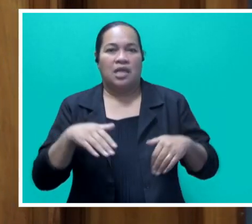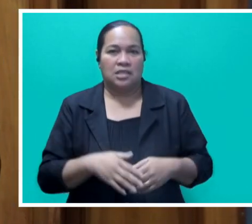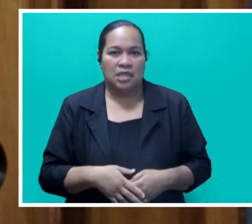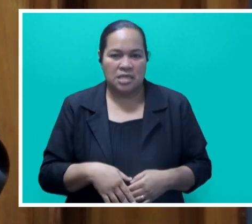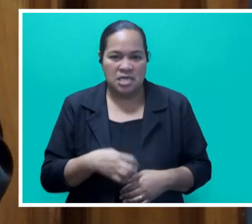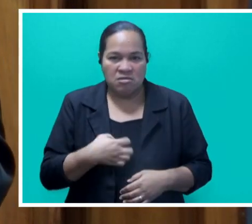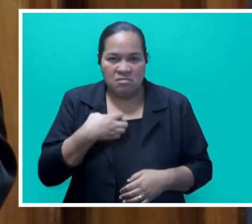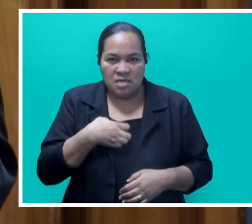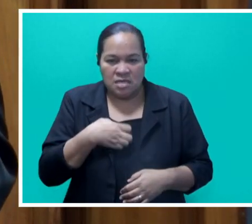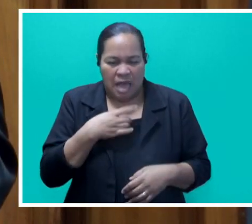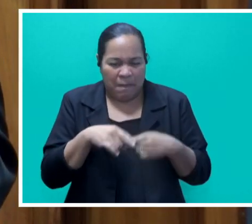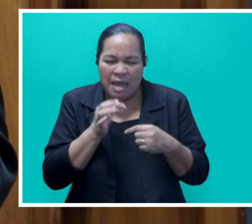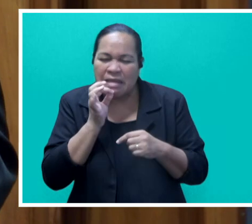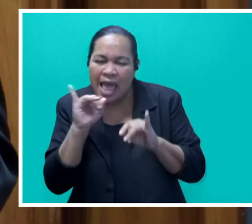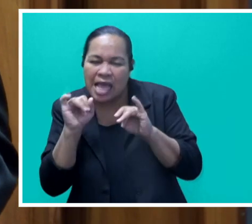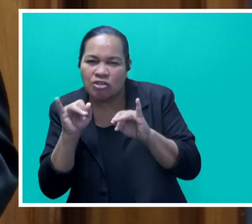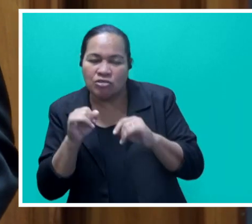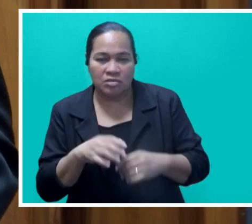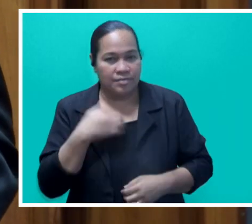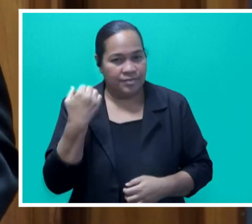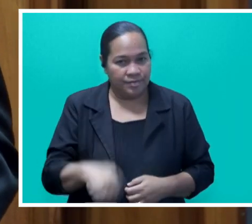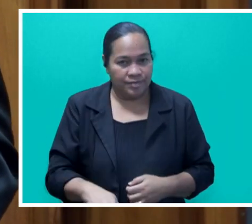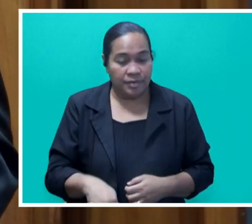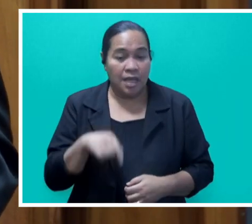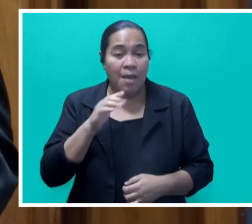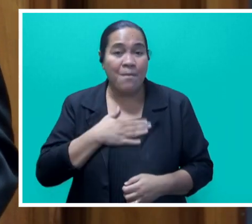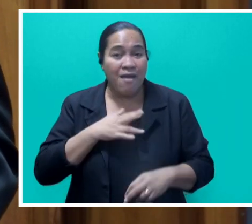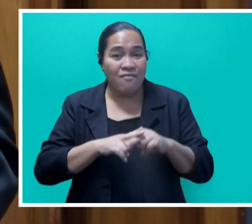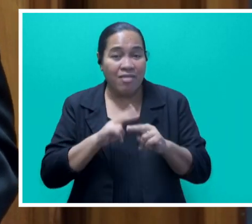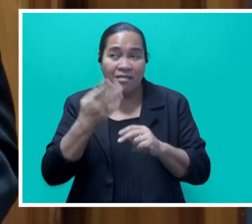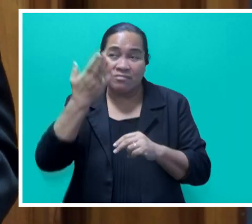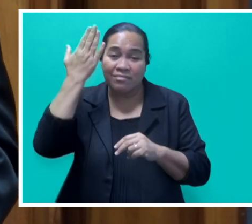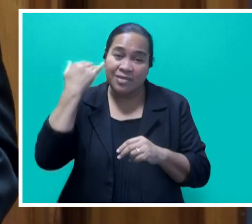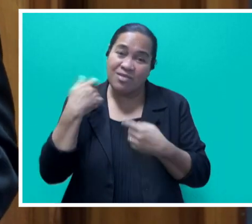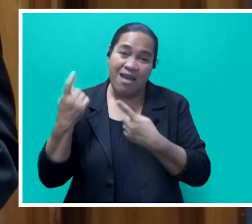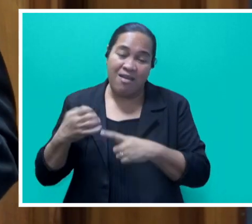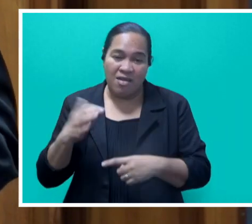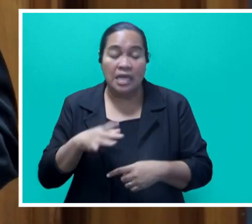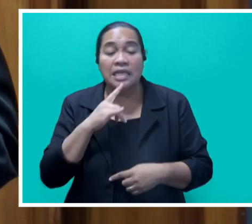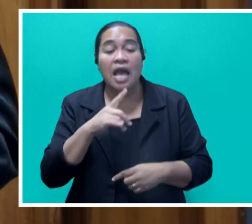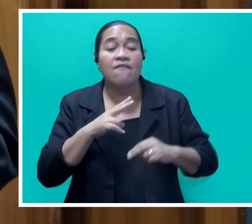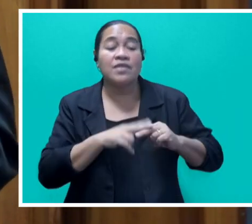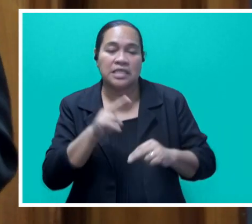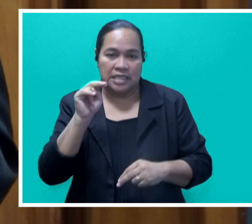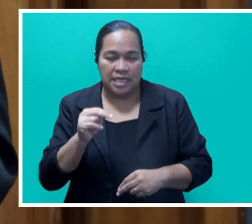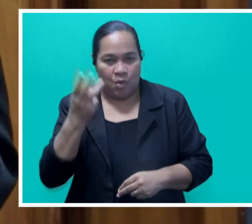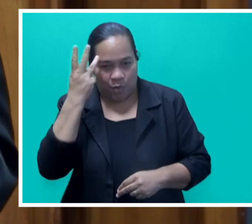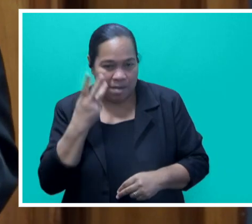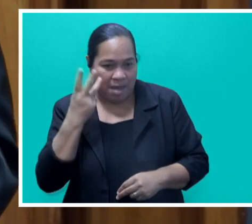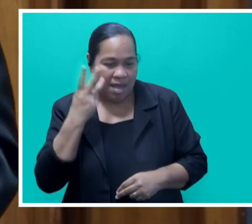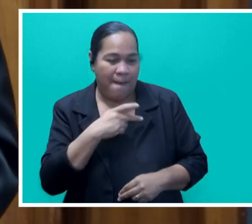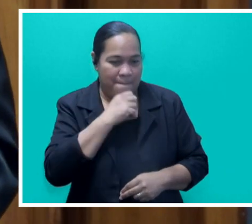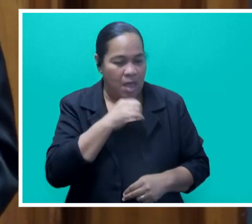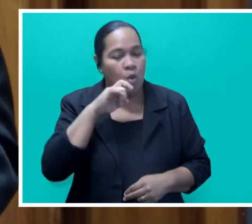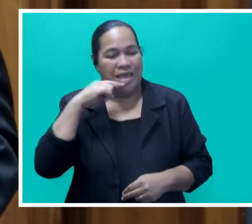bicker about petty issues. As mentioned by my late father, Fiji needs women and men who will put